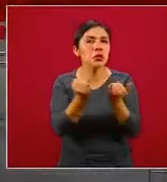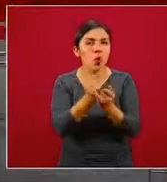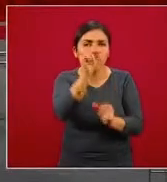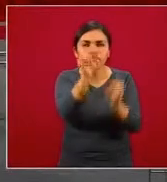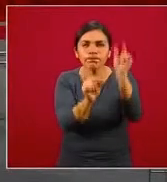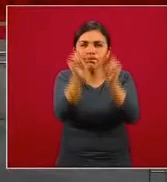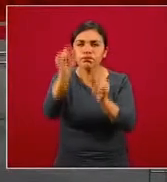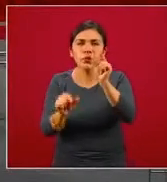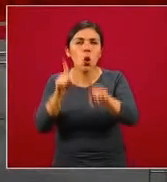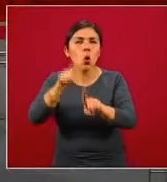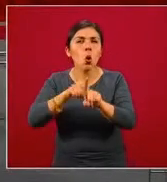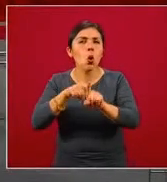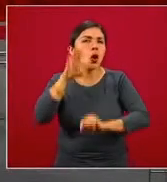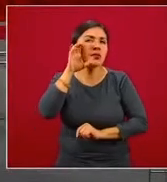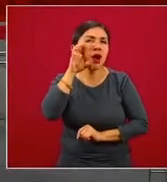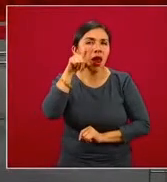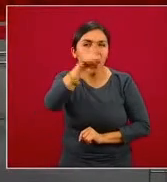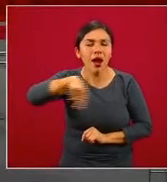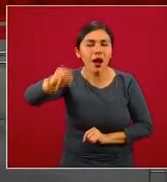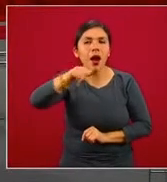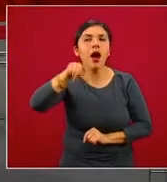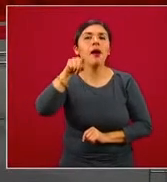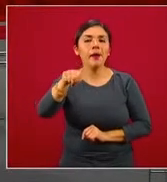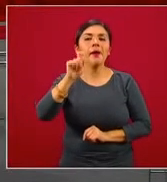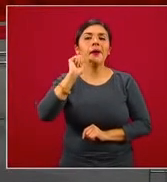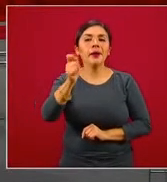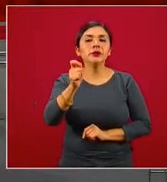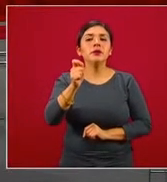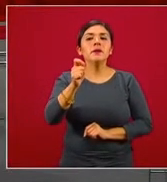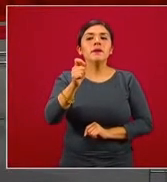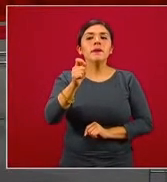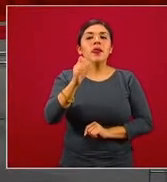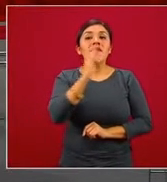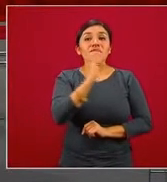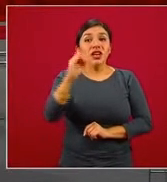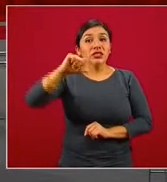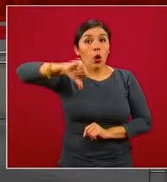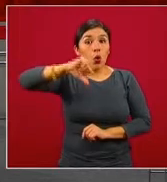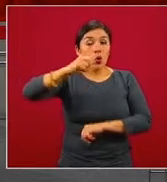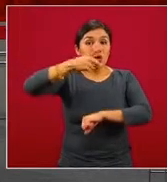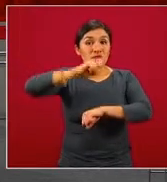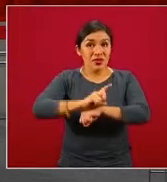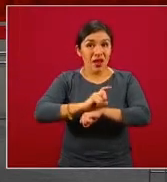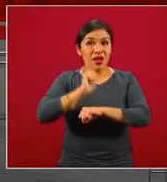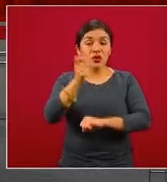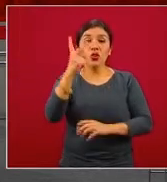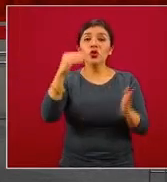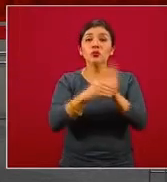barras can clearly naranjas see que with precisamente the esta orange barra bars, de la as you conferencia de can hoy que see with the representa orange